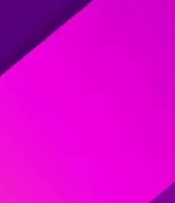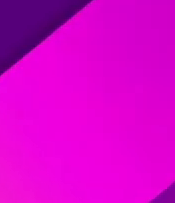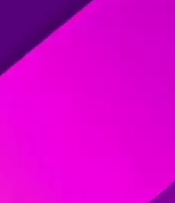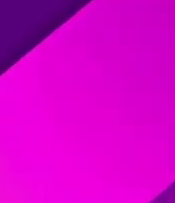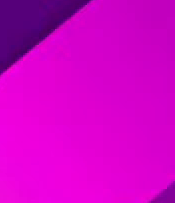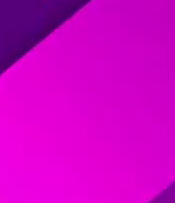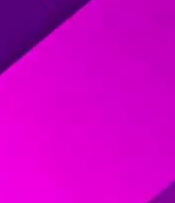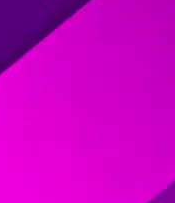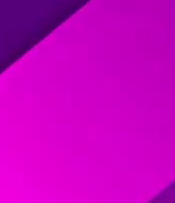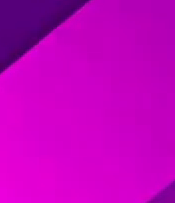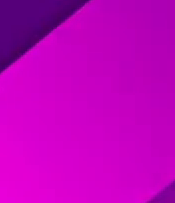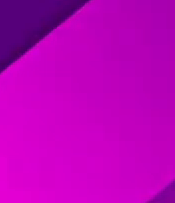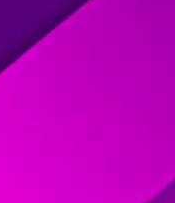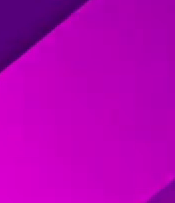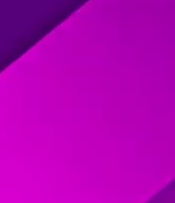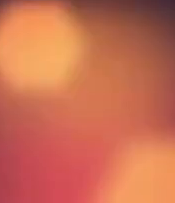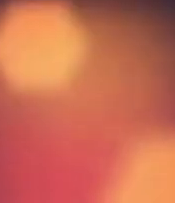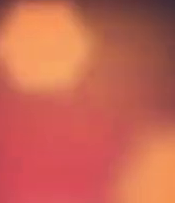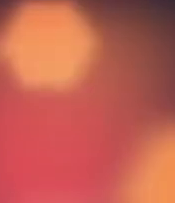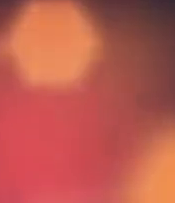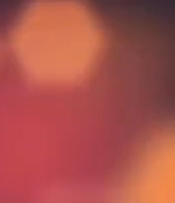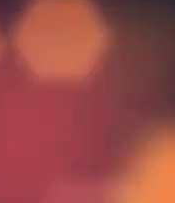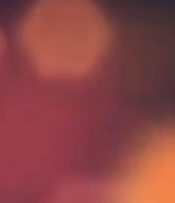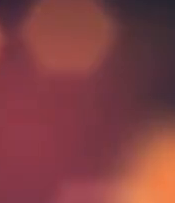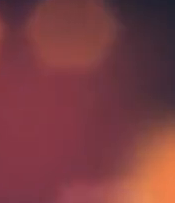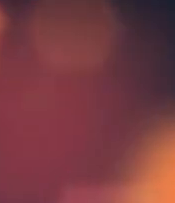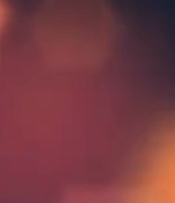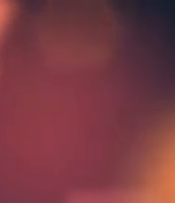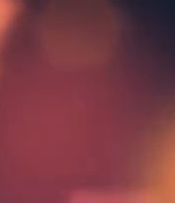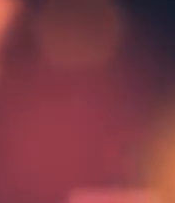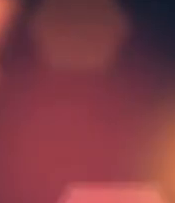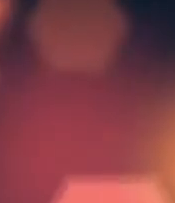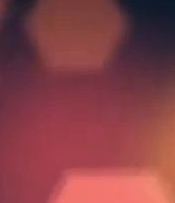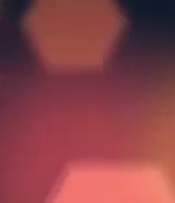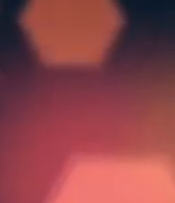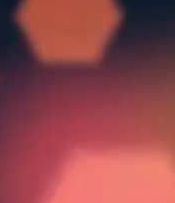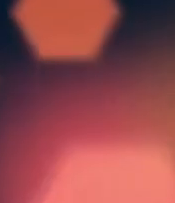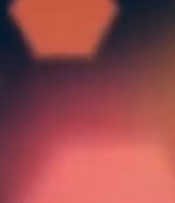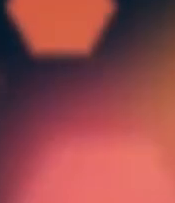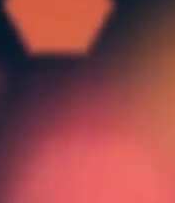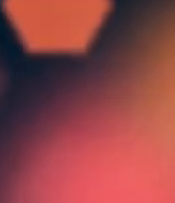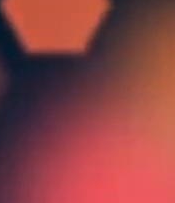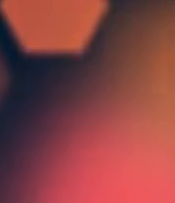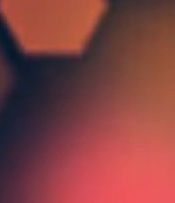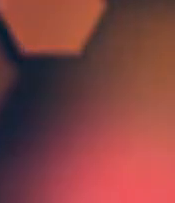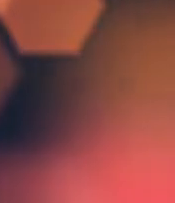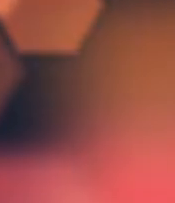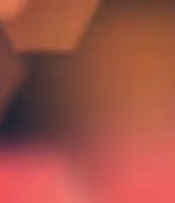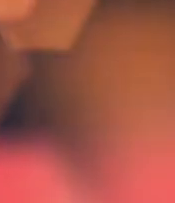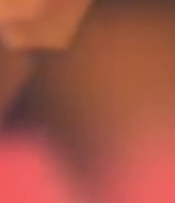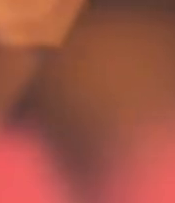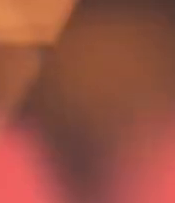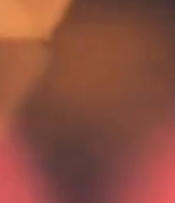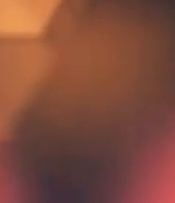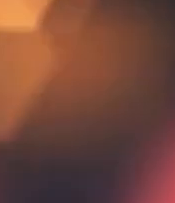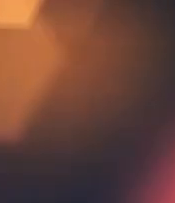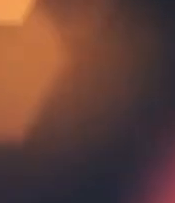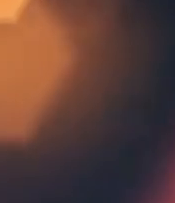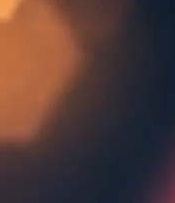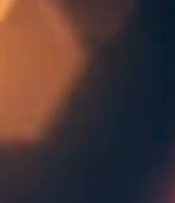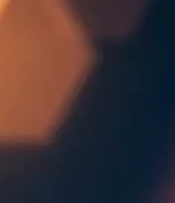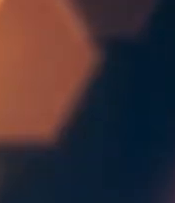living in the overflow. I'm covered by your love, moving with the Holy